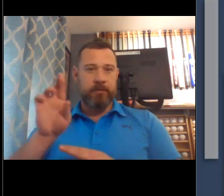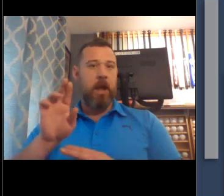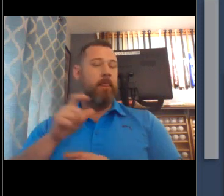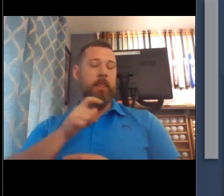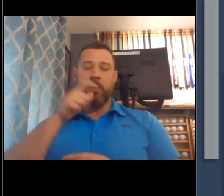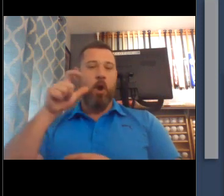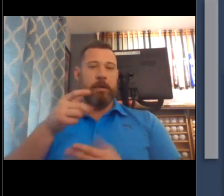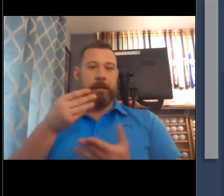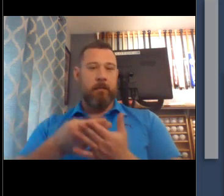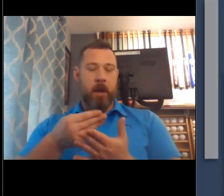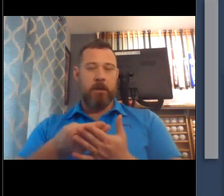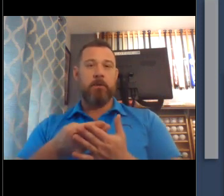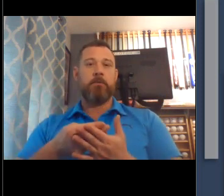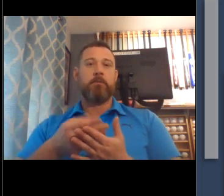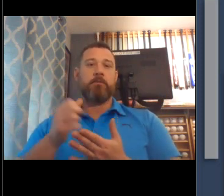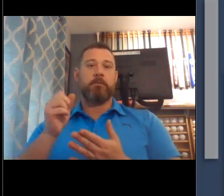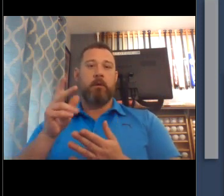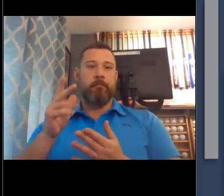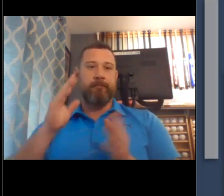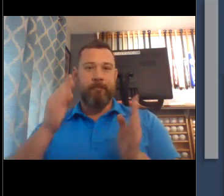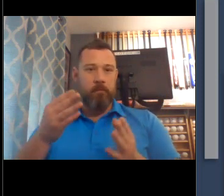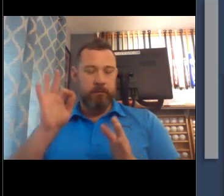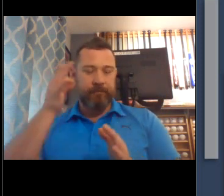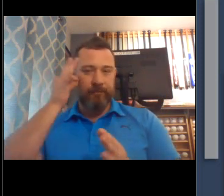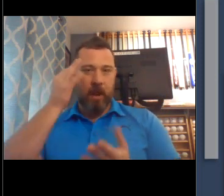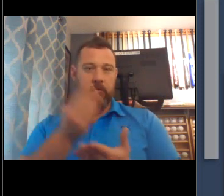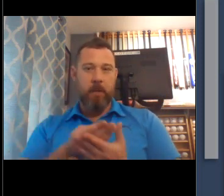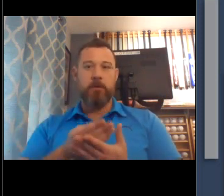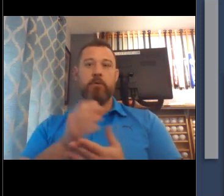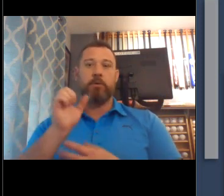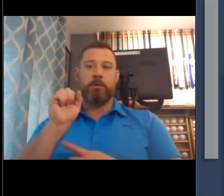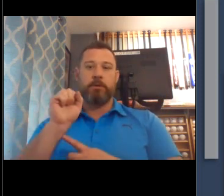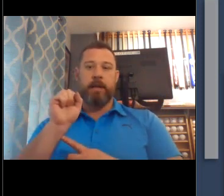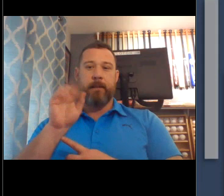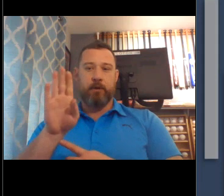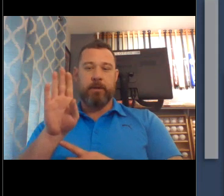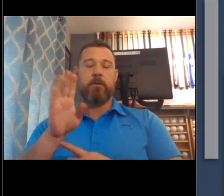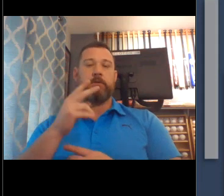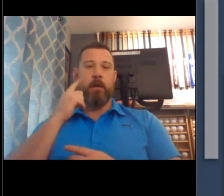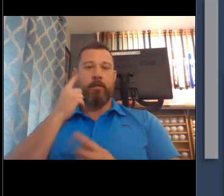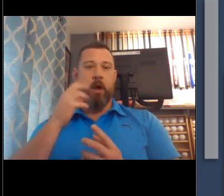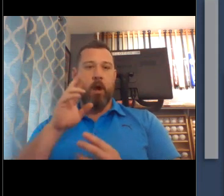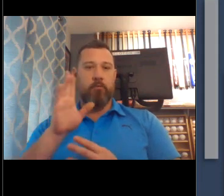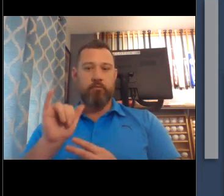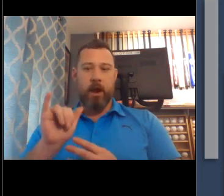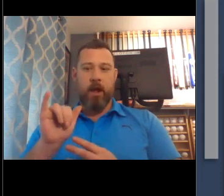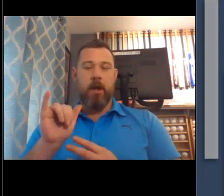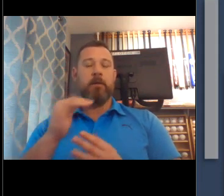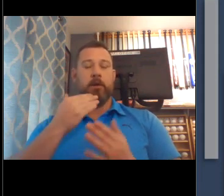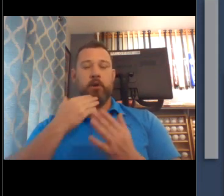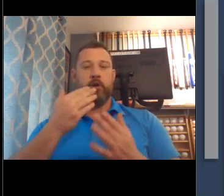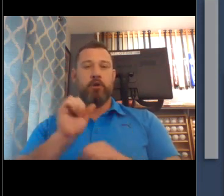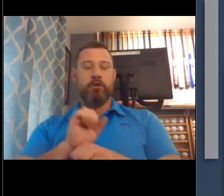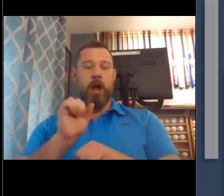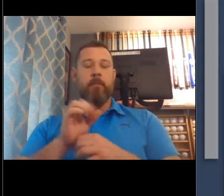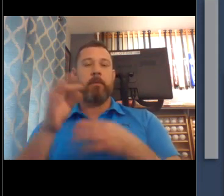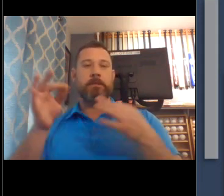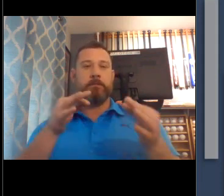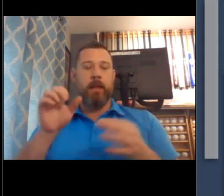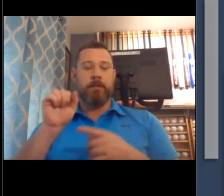there, so to focus all the federal dollars to San Bernardino. So I thought Ray did a nice job of explaining San Bernardino's